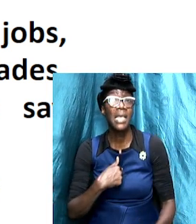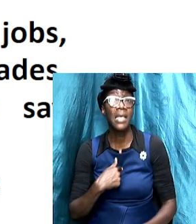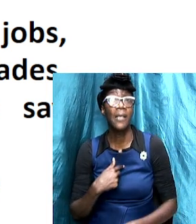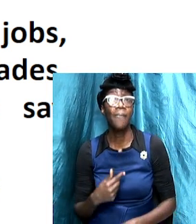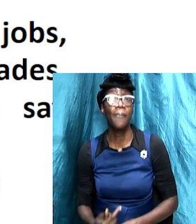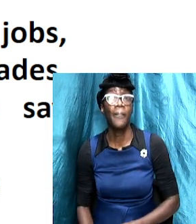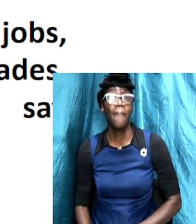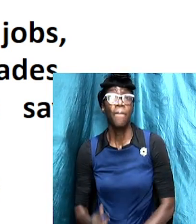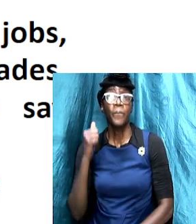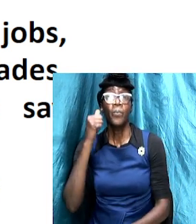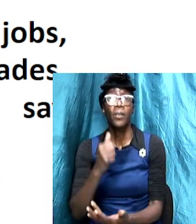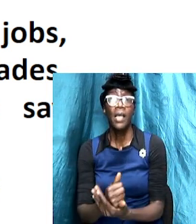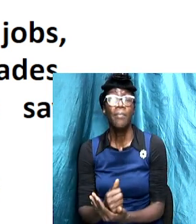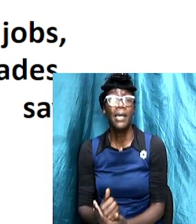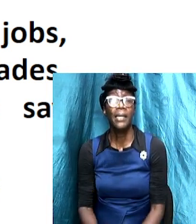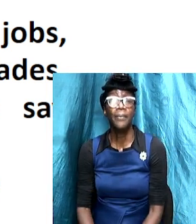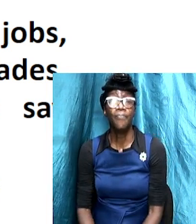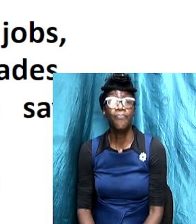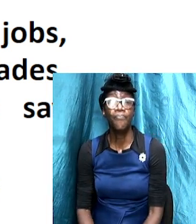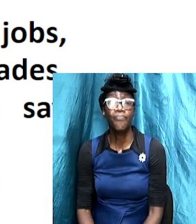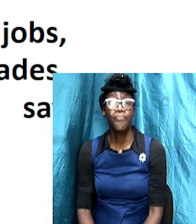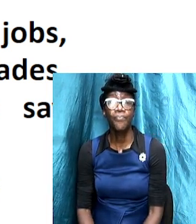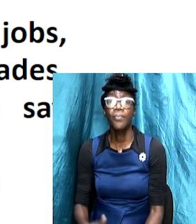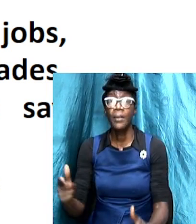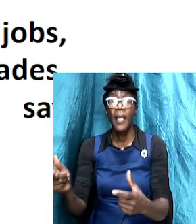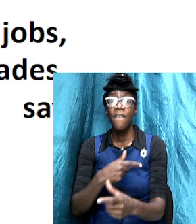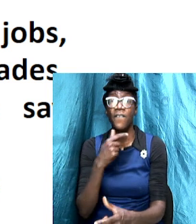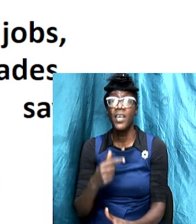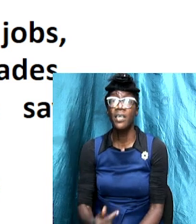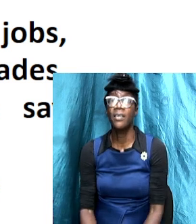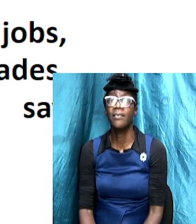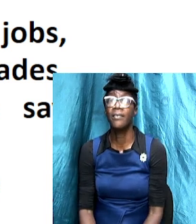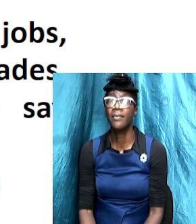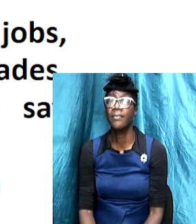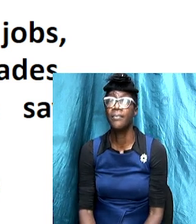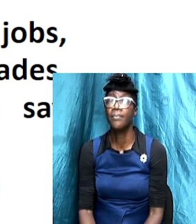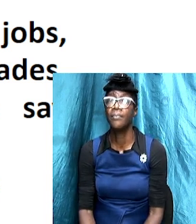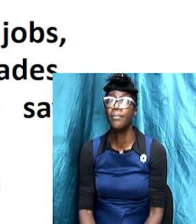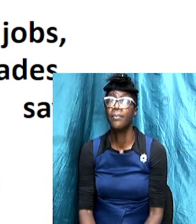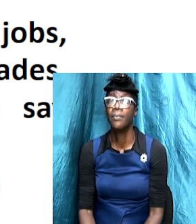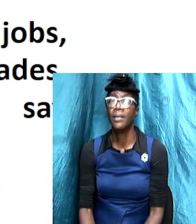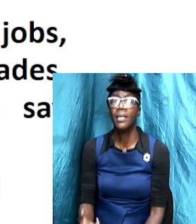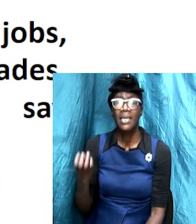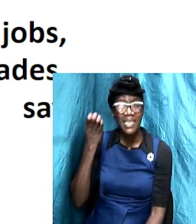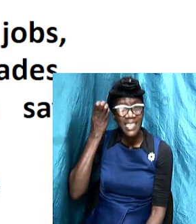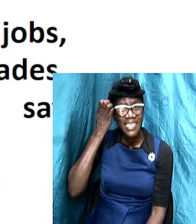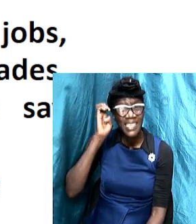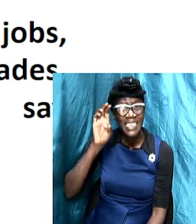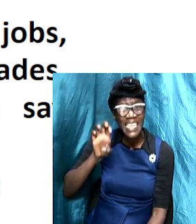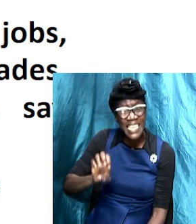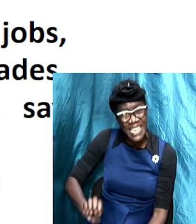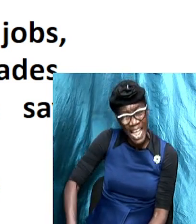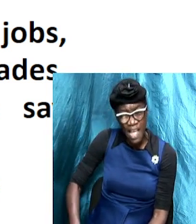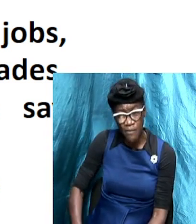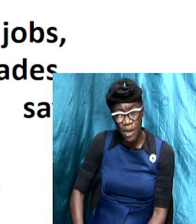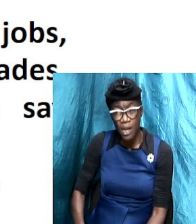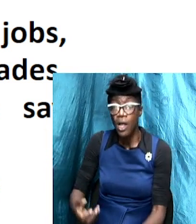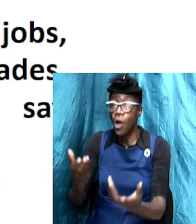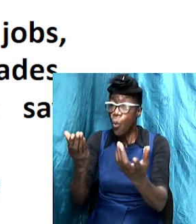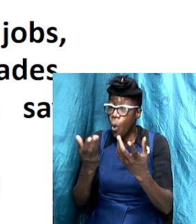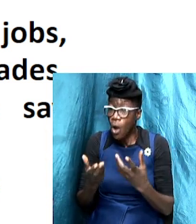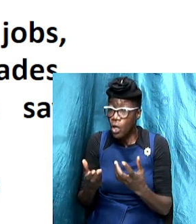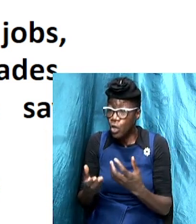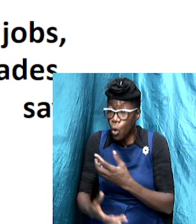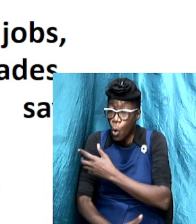Amen. Can I tell you something? First of all, the devil's aim, as I said earlier, is to rob